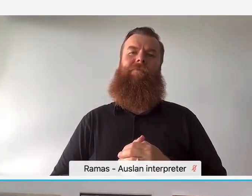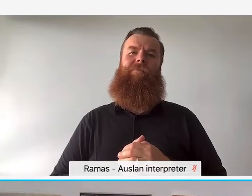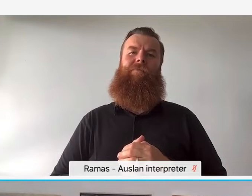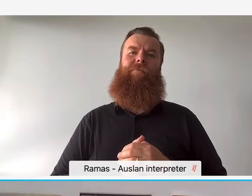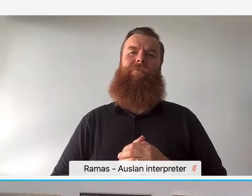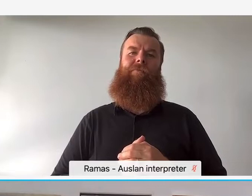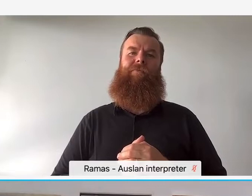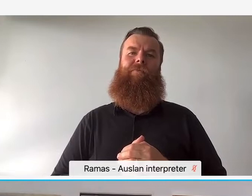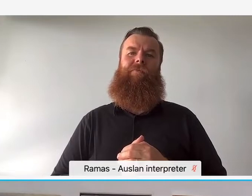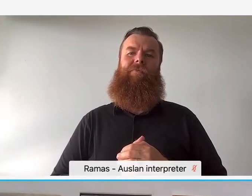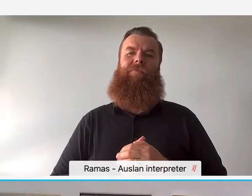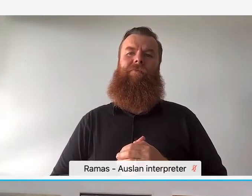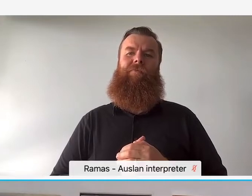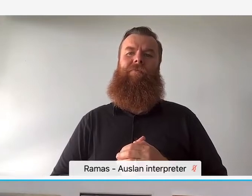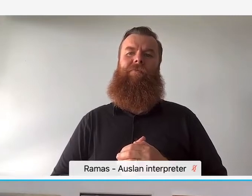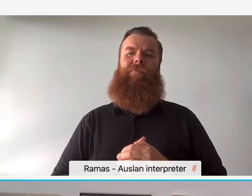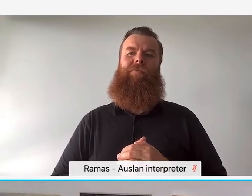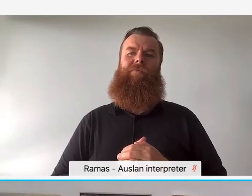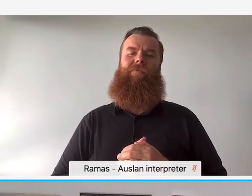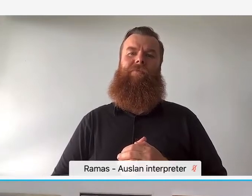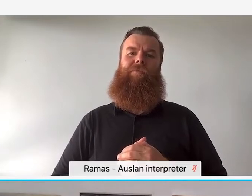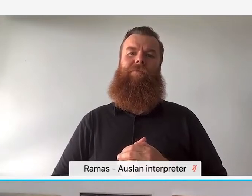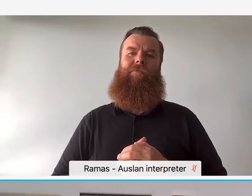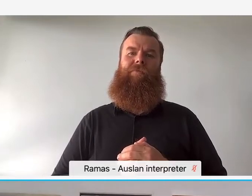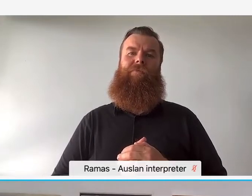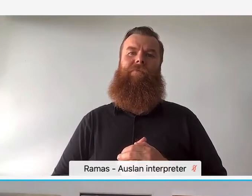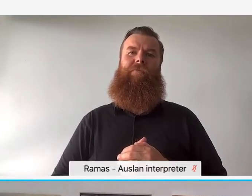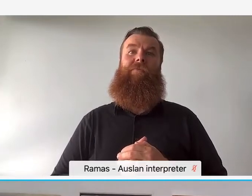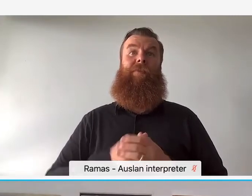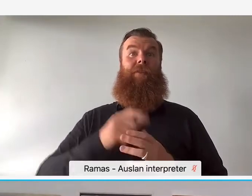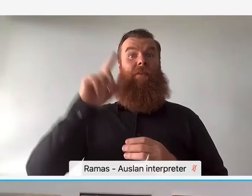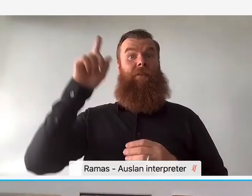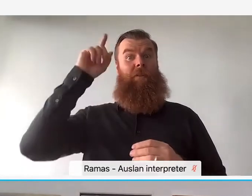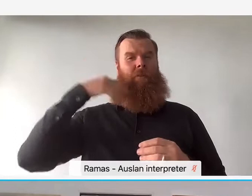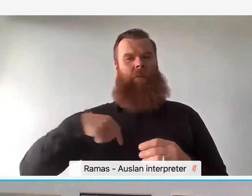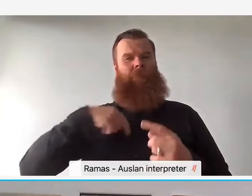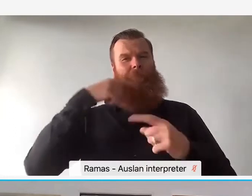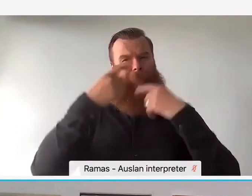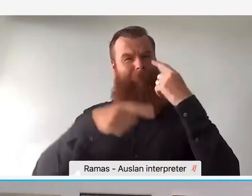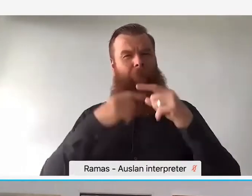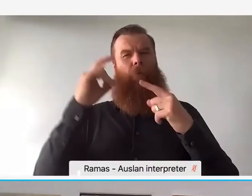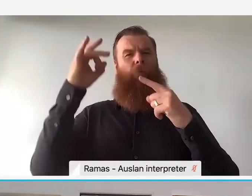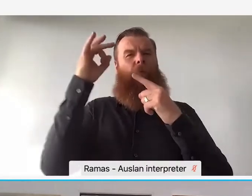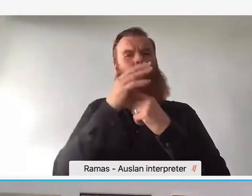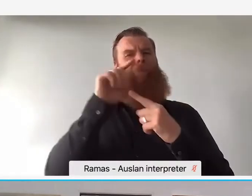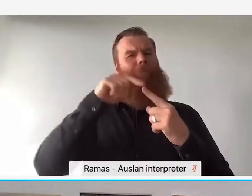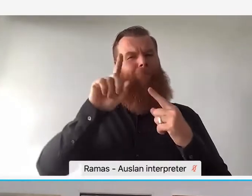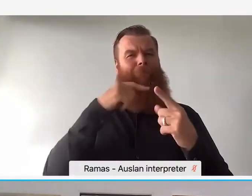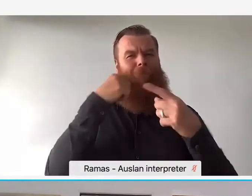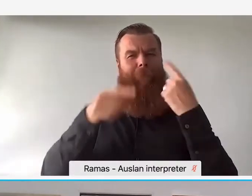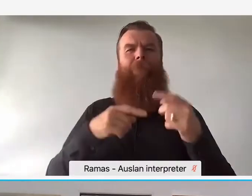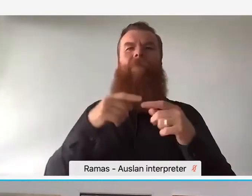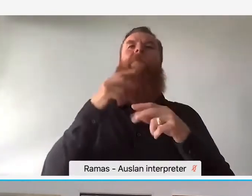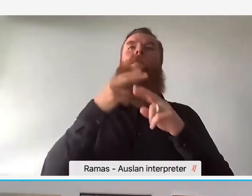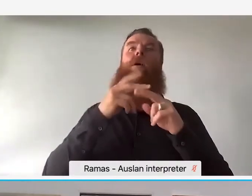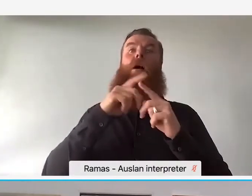One of the main things as well that I wanted to turn your attention to today, and which will be relevant for your planning into the new year, is that